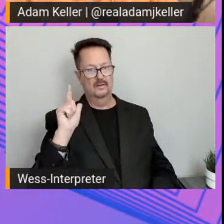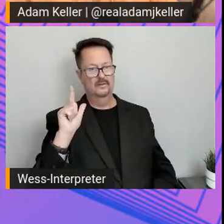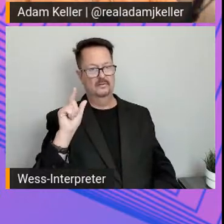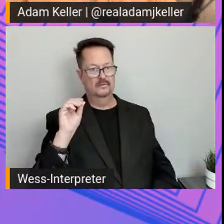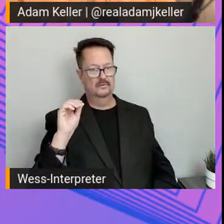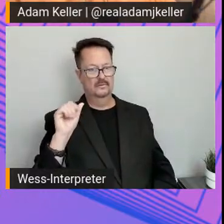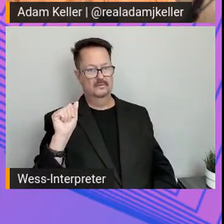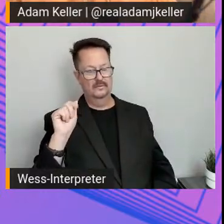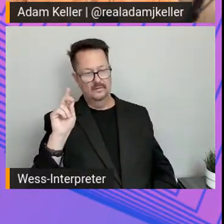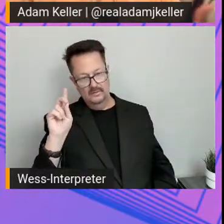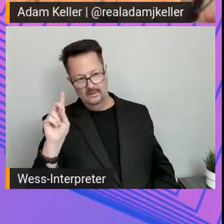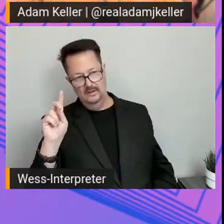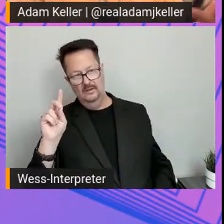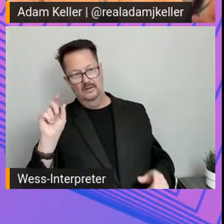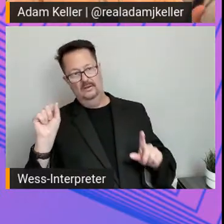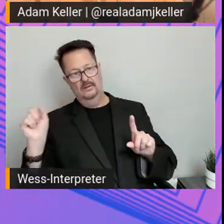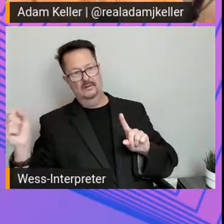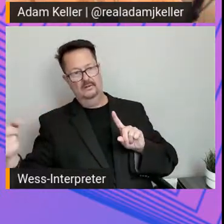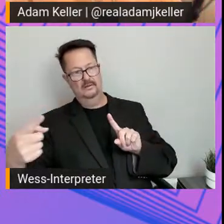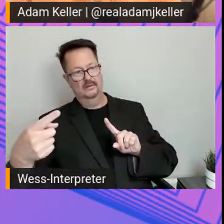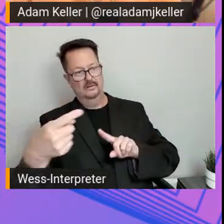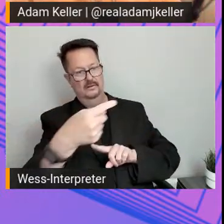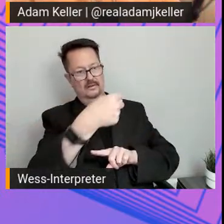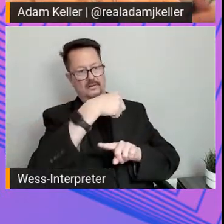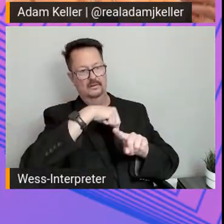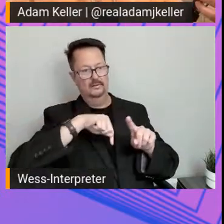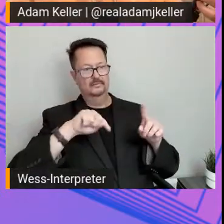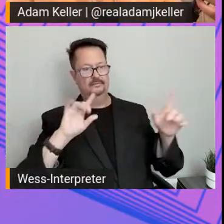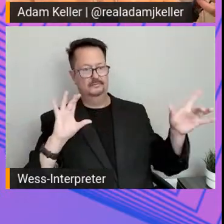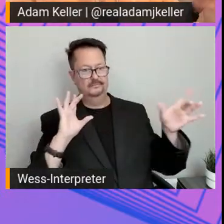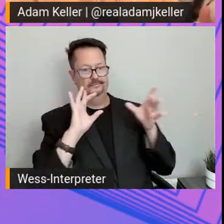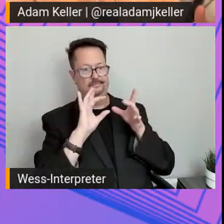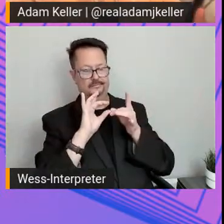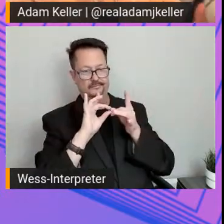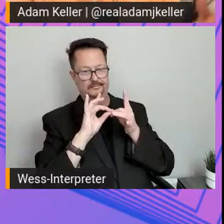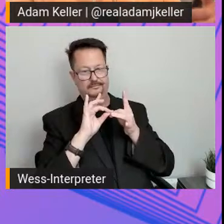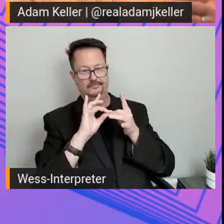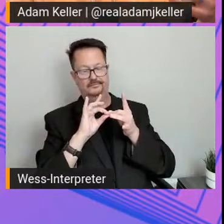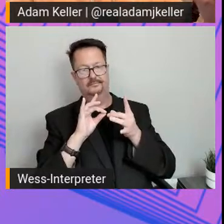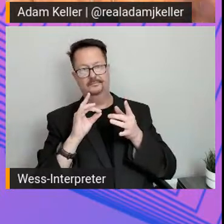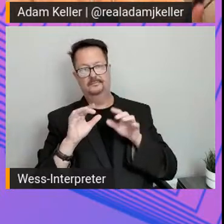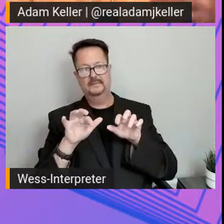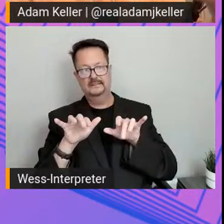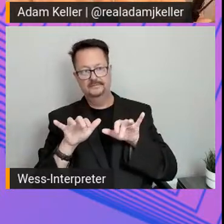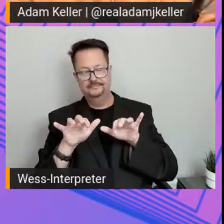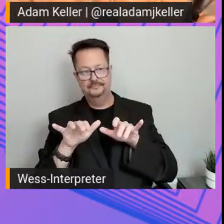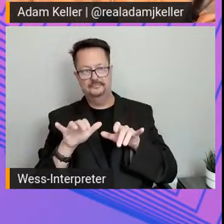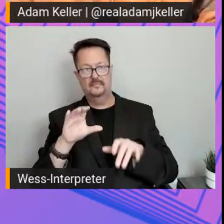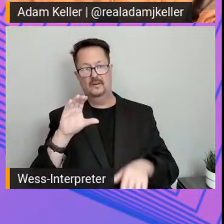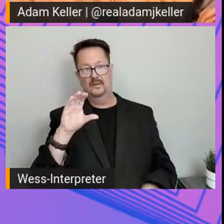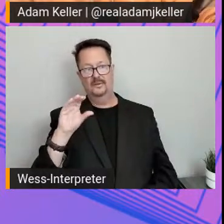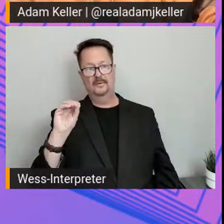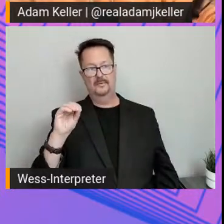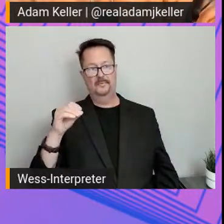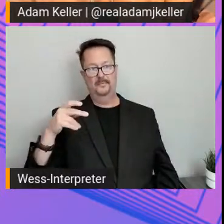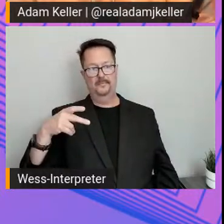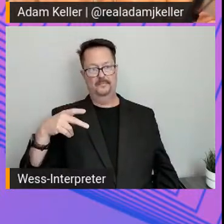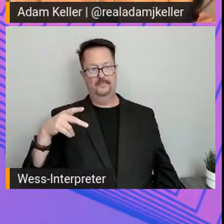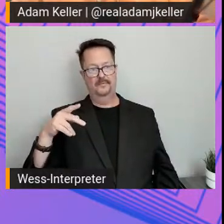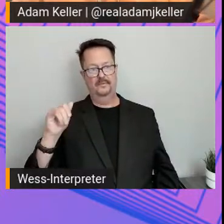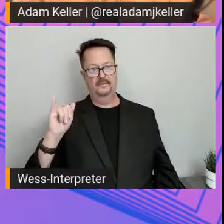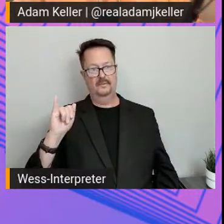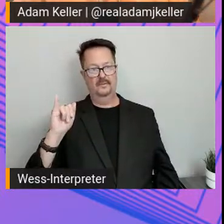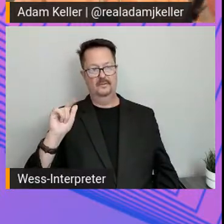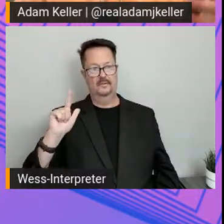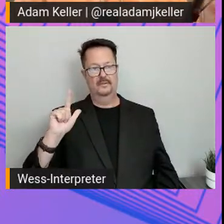back end service, and it would be done over service discovery, which Copilot will automatically present via an